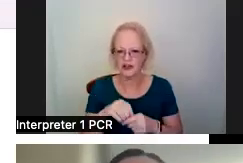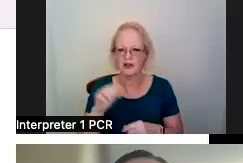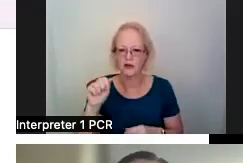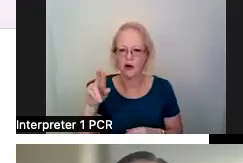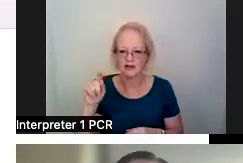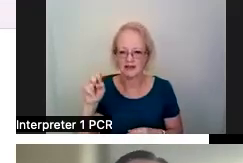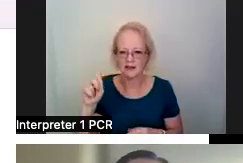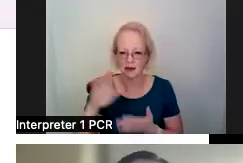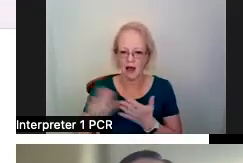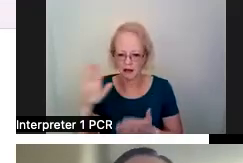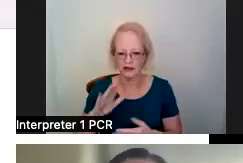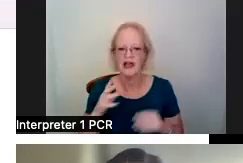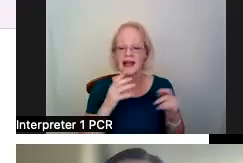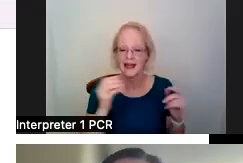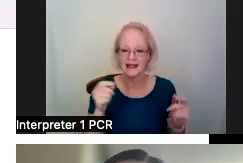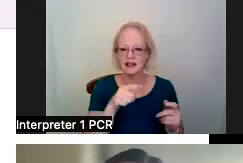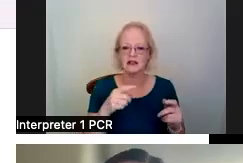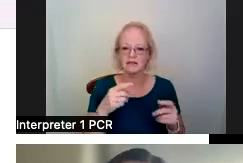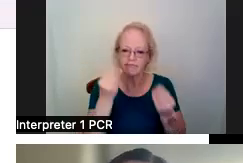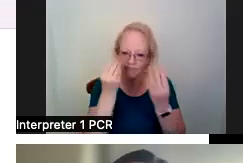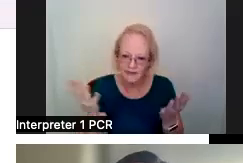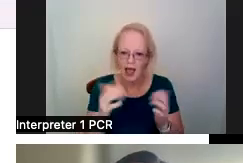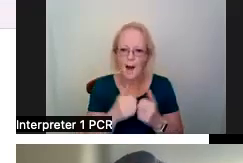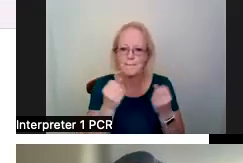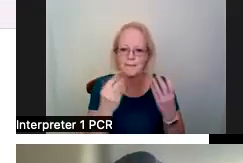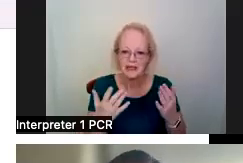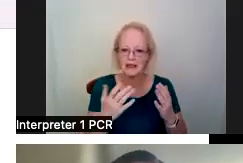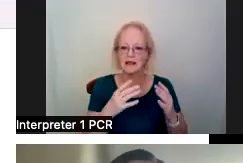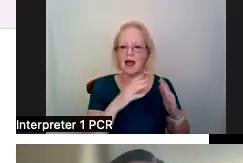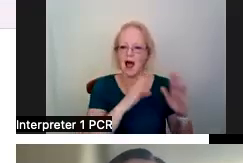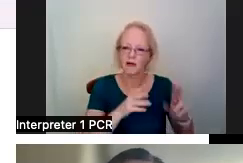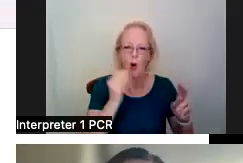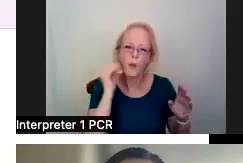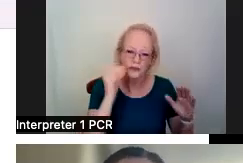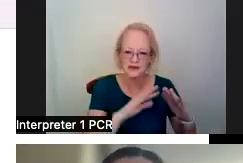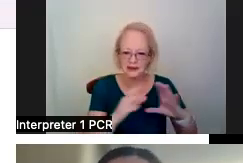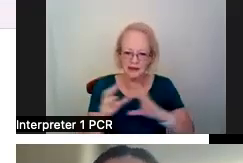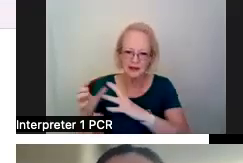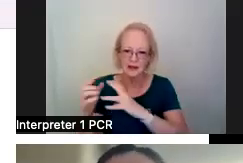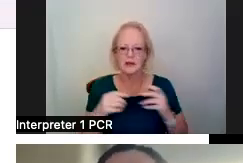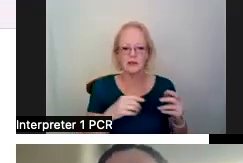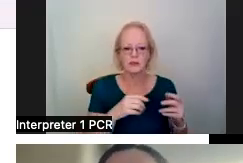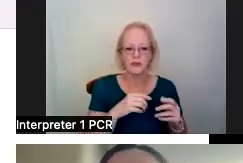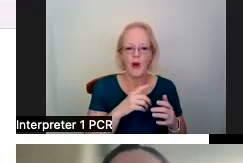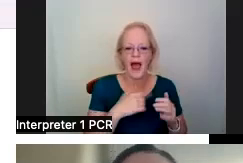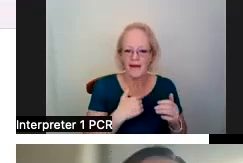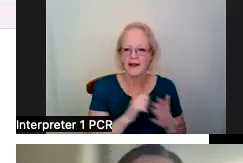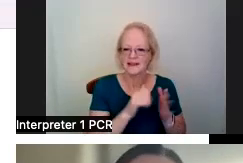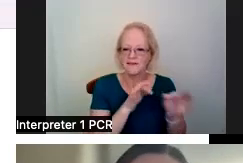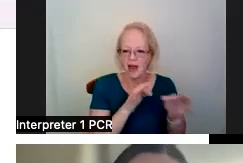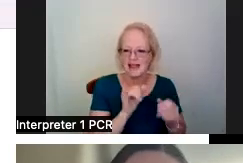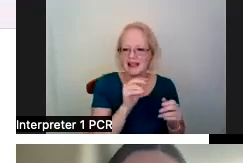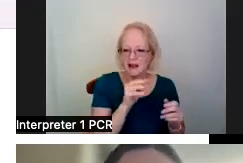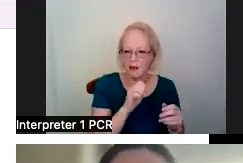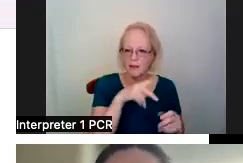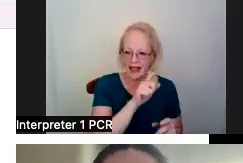share of households that used to have a defined benefit pension plan based on their year of birth as compares